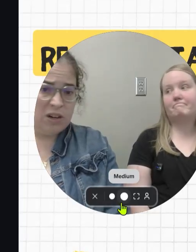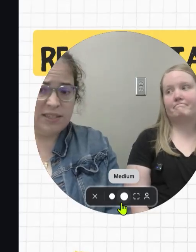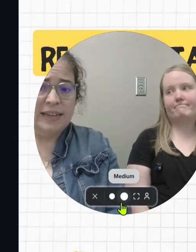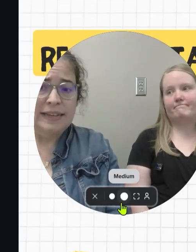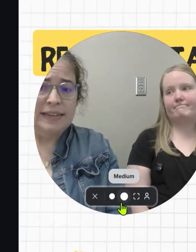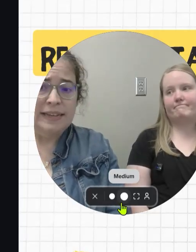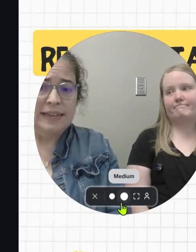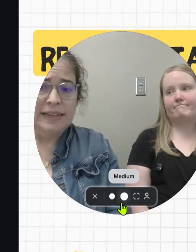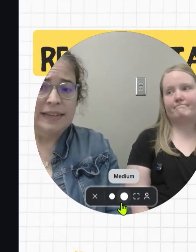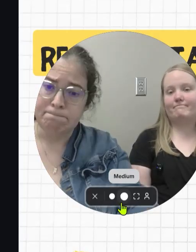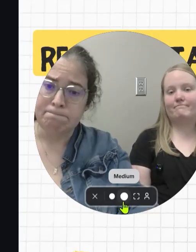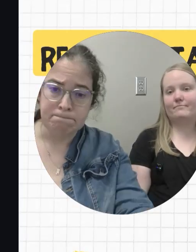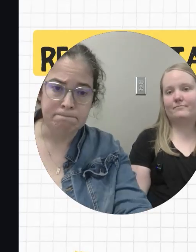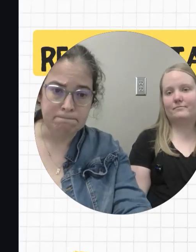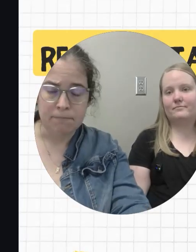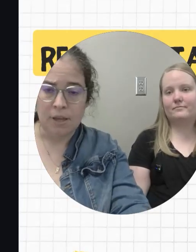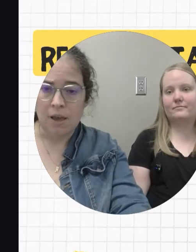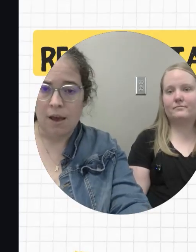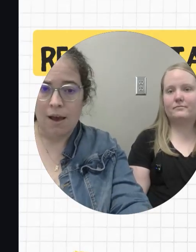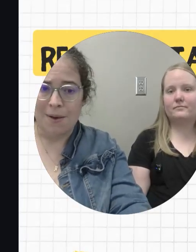not just a couple words.